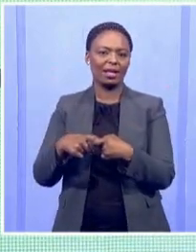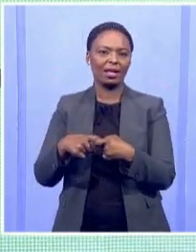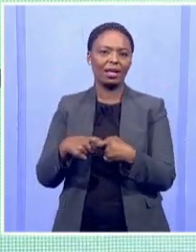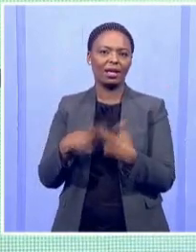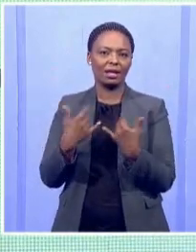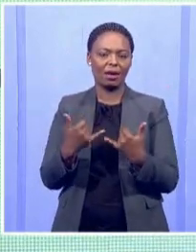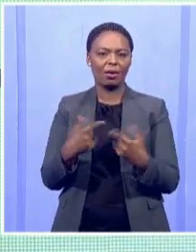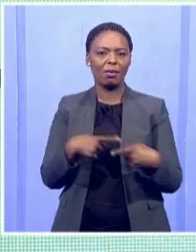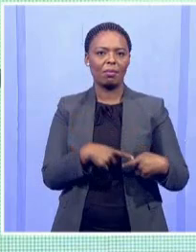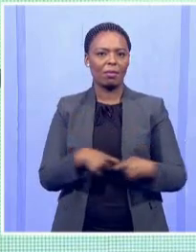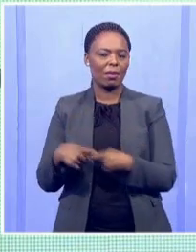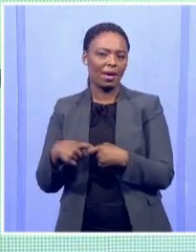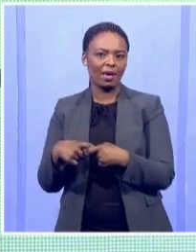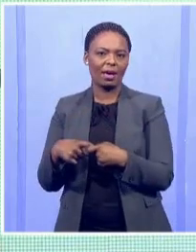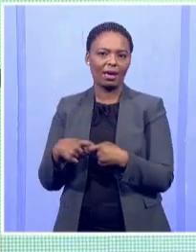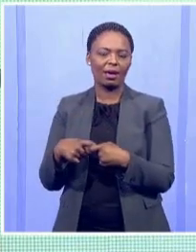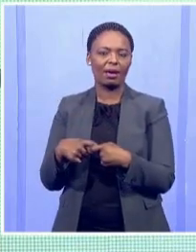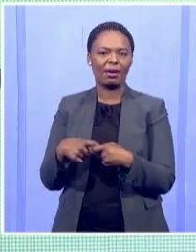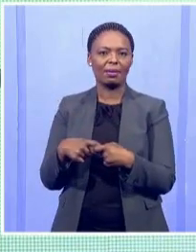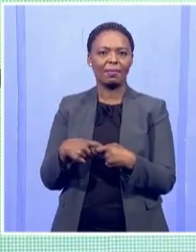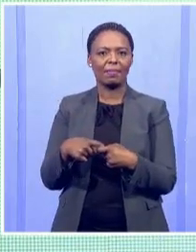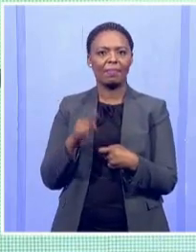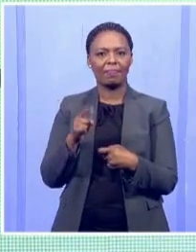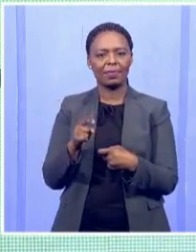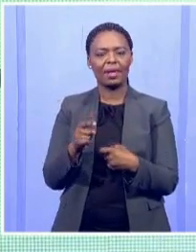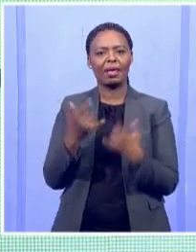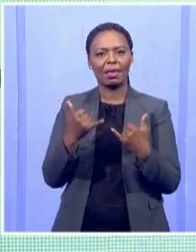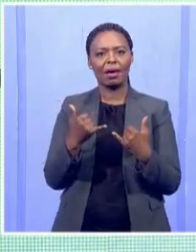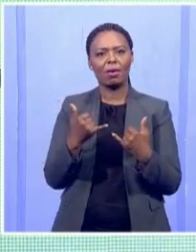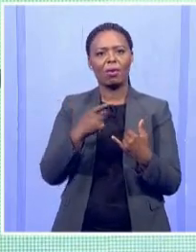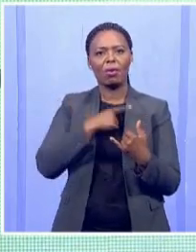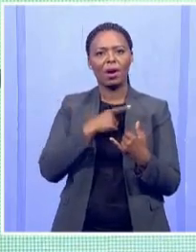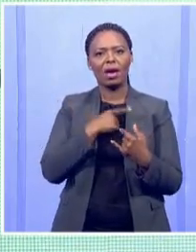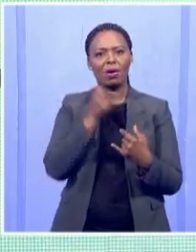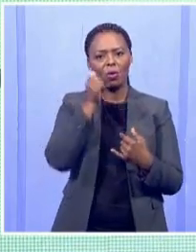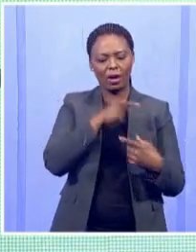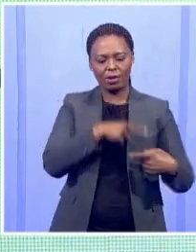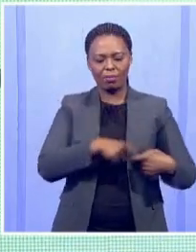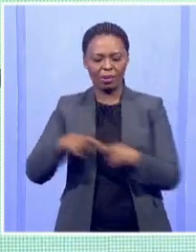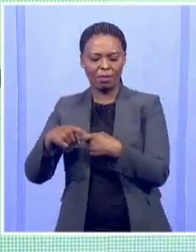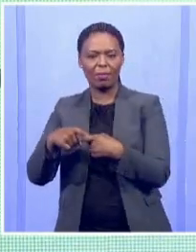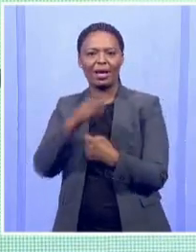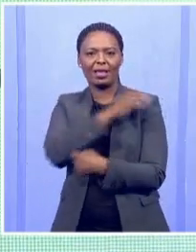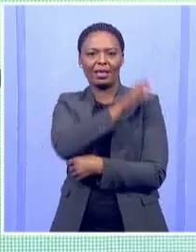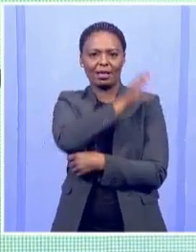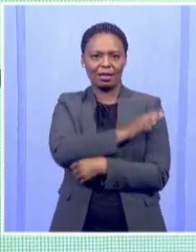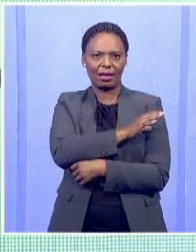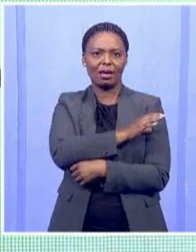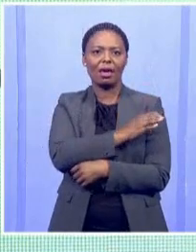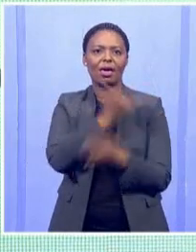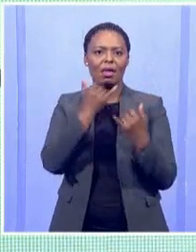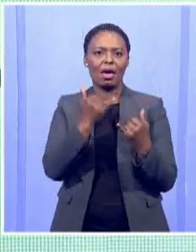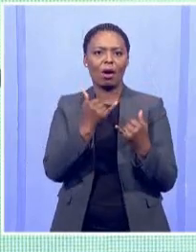devices, which helped us to spread a lot of health messages.